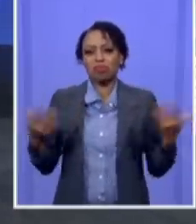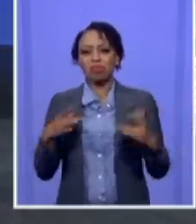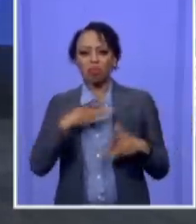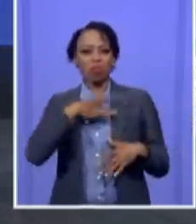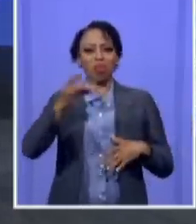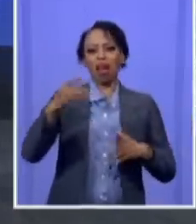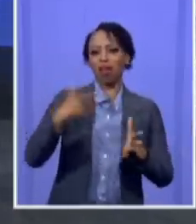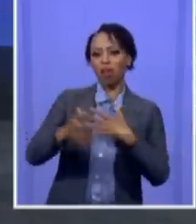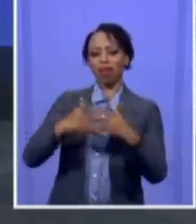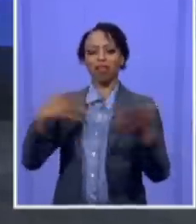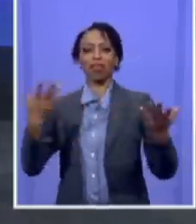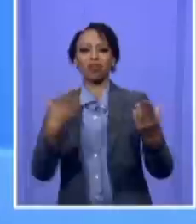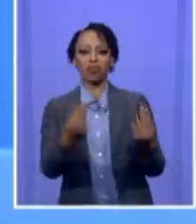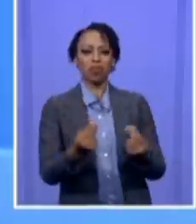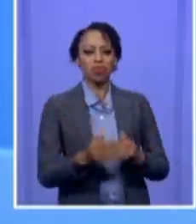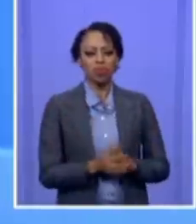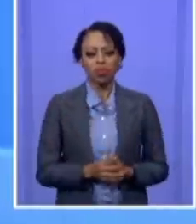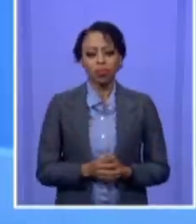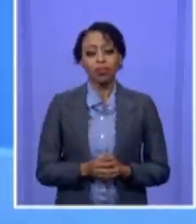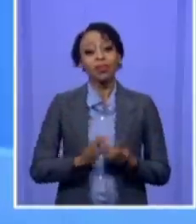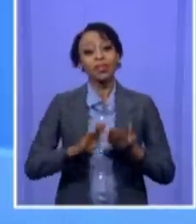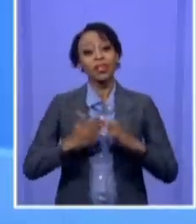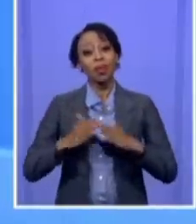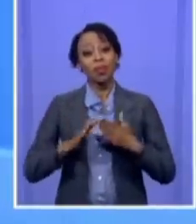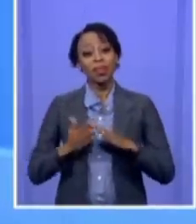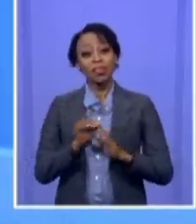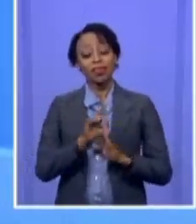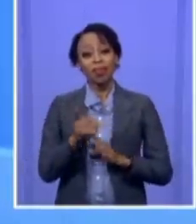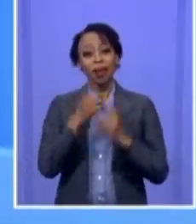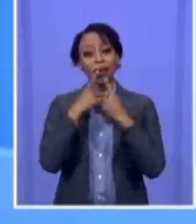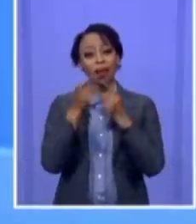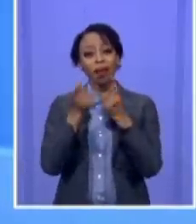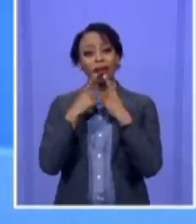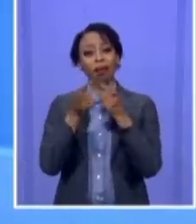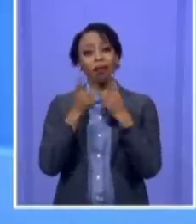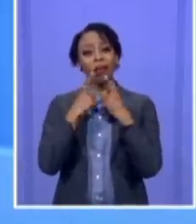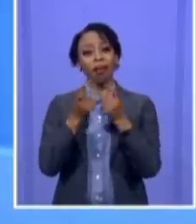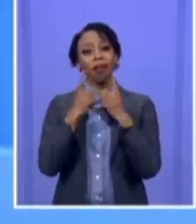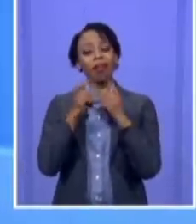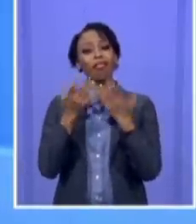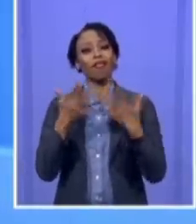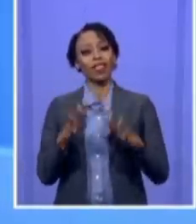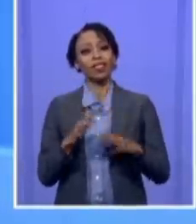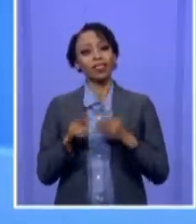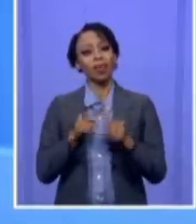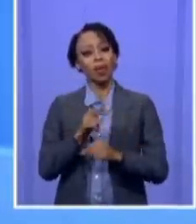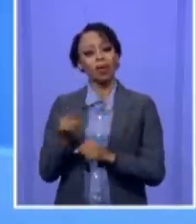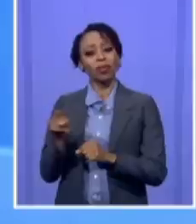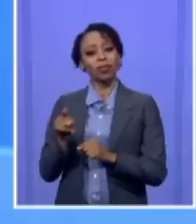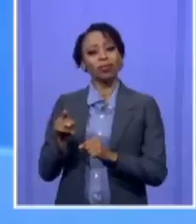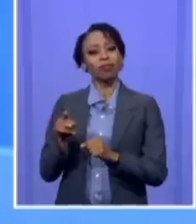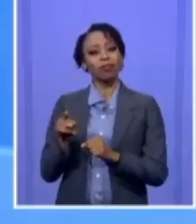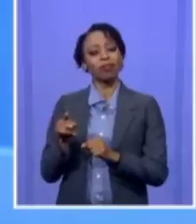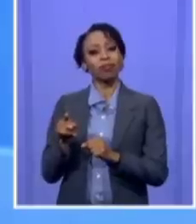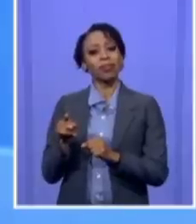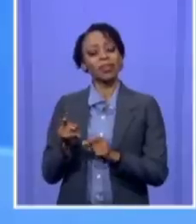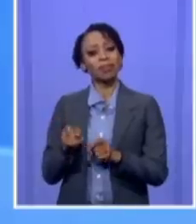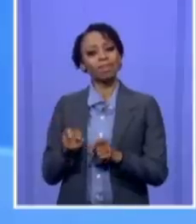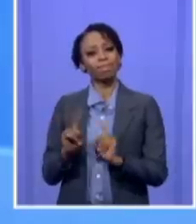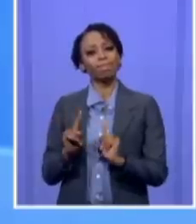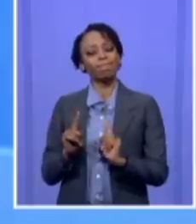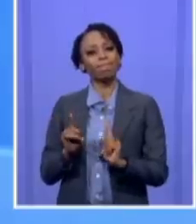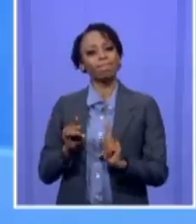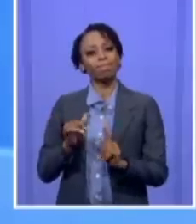please. Desiree, communities have long complained about the brazen,